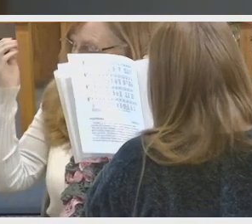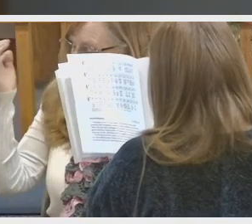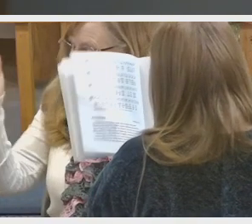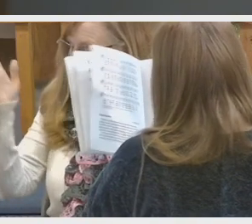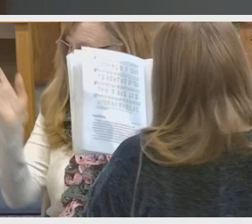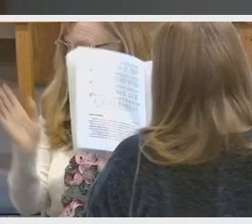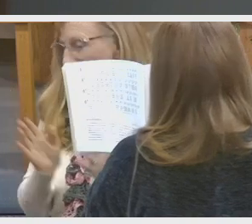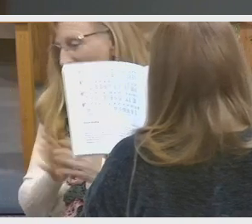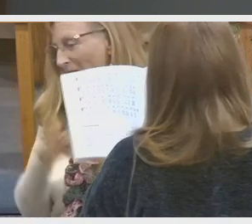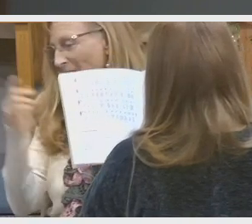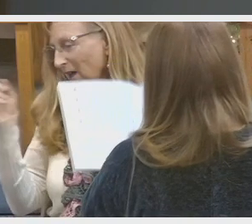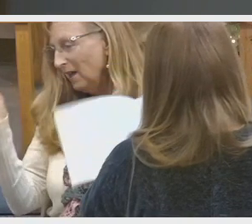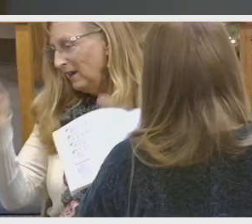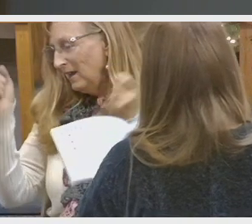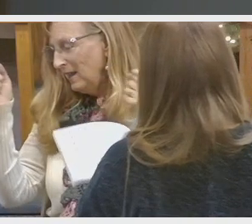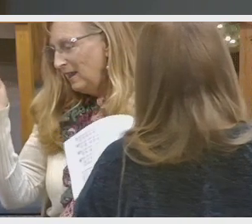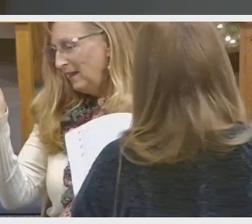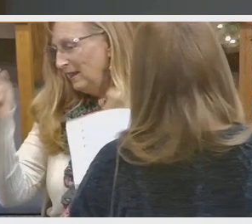alleluia,